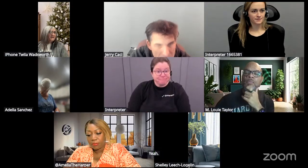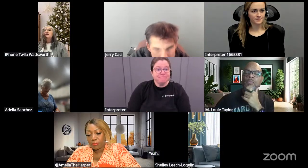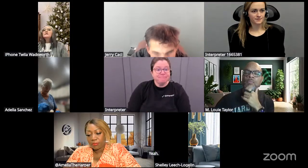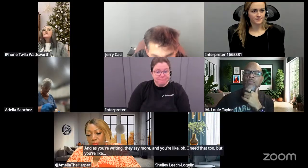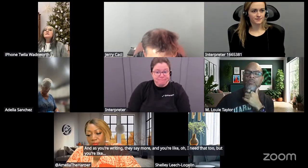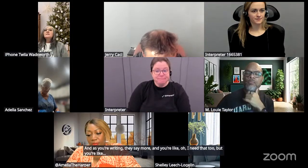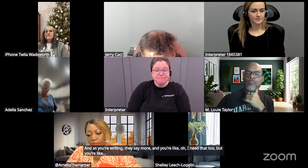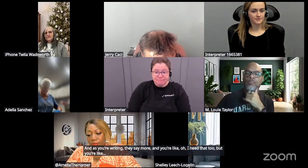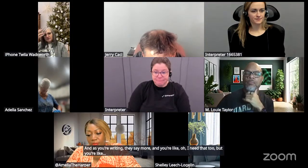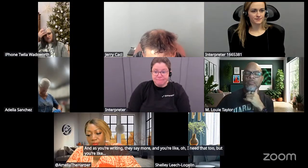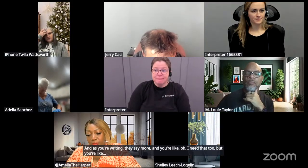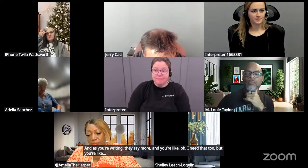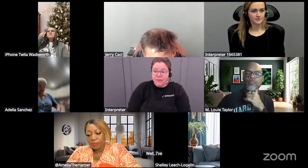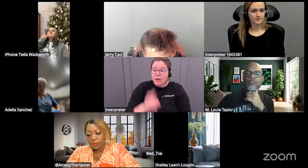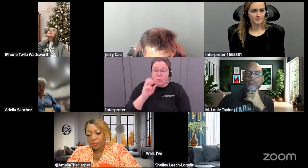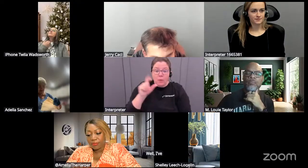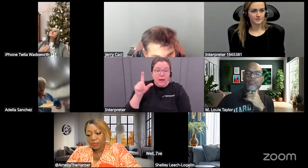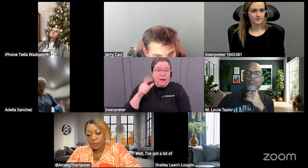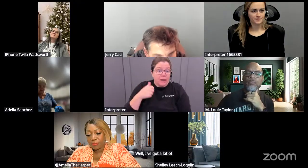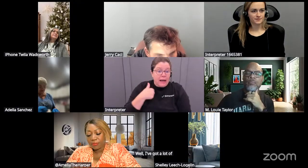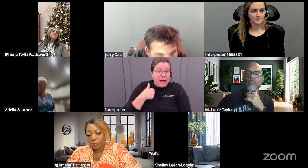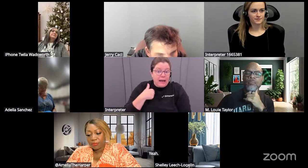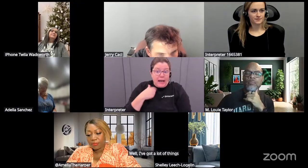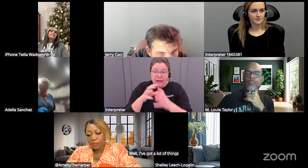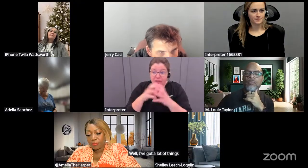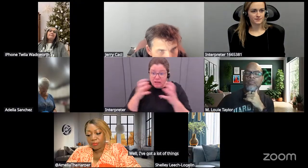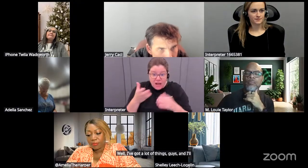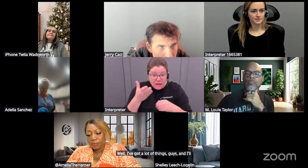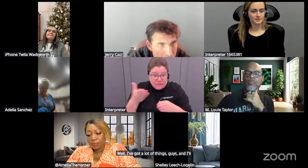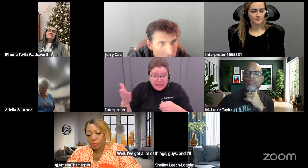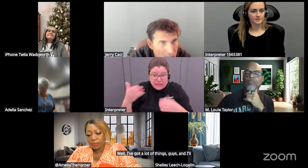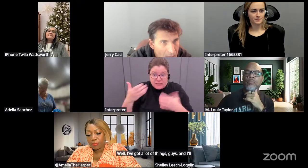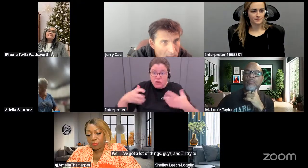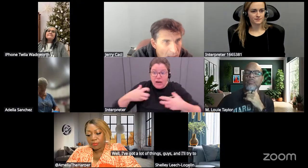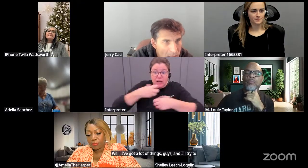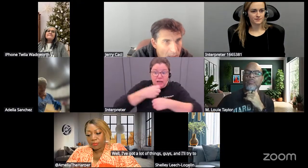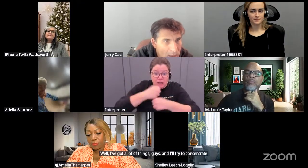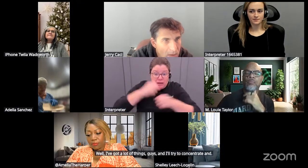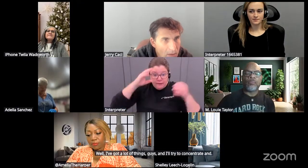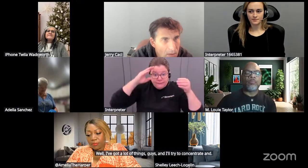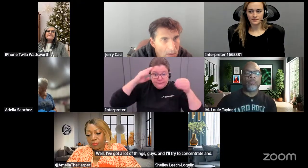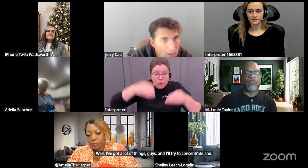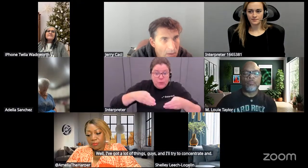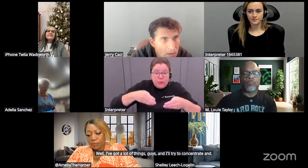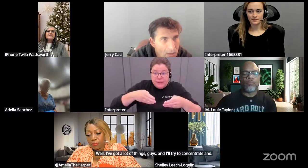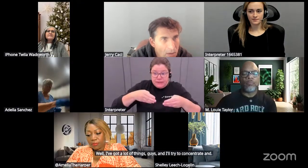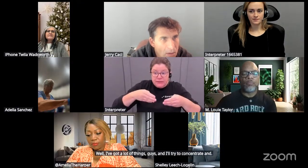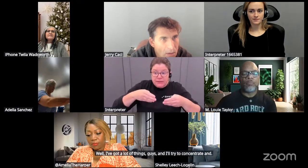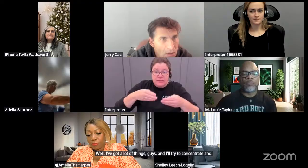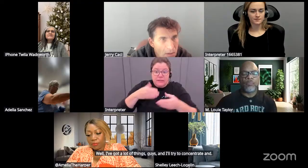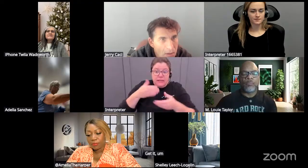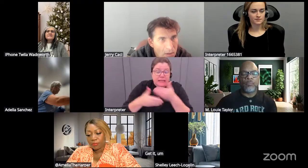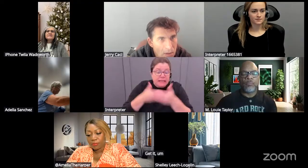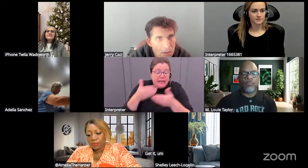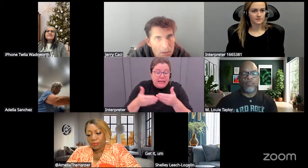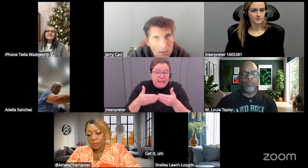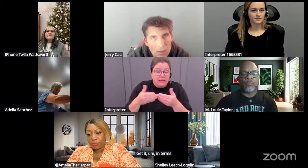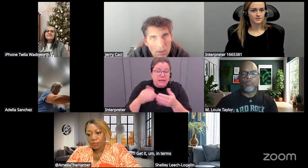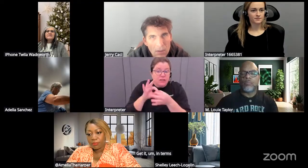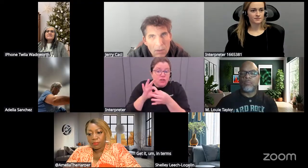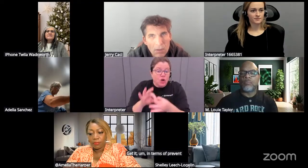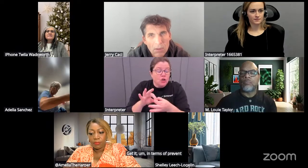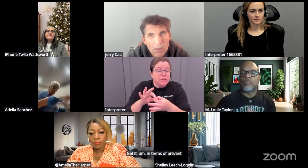Well, I've got a lot of things, guys, and I'll try to concentrate and get it in terms of